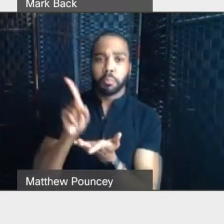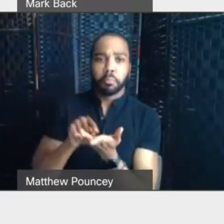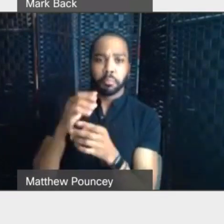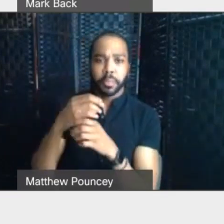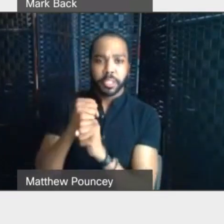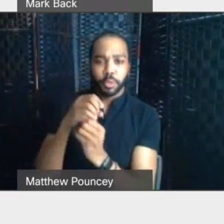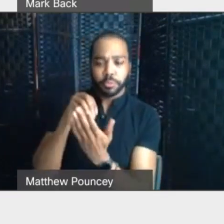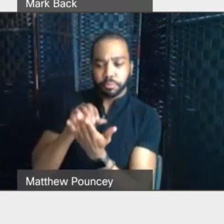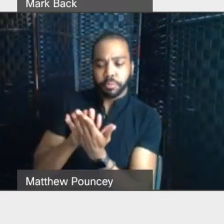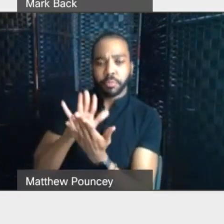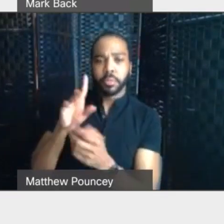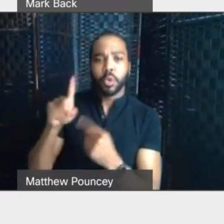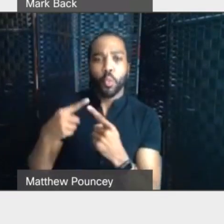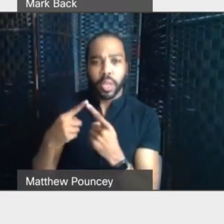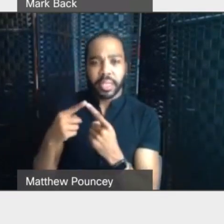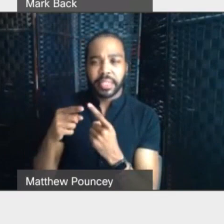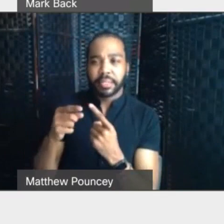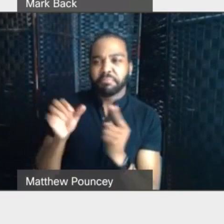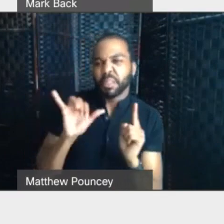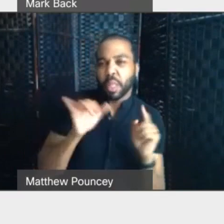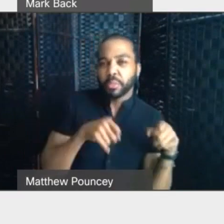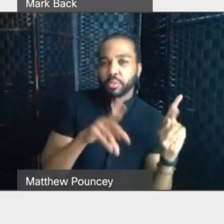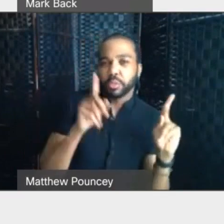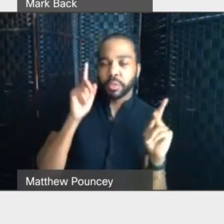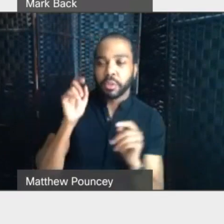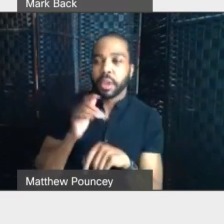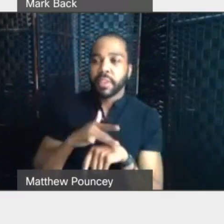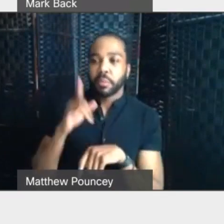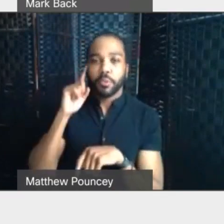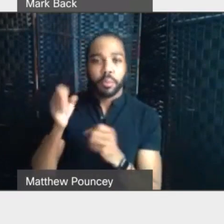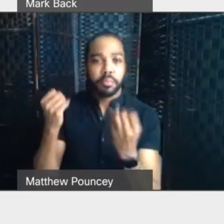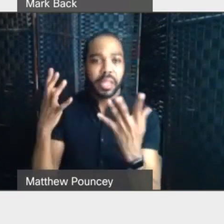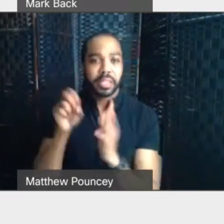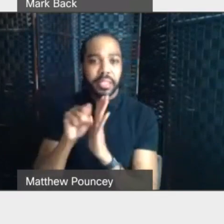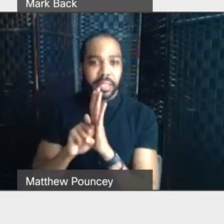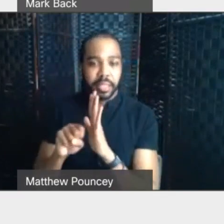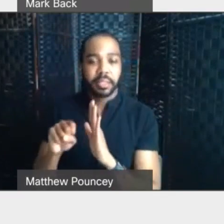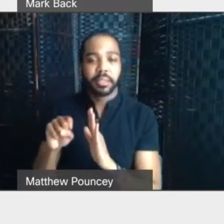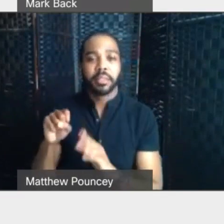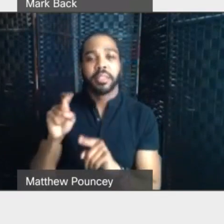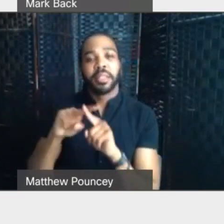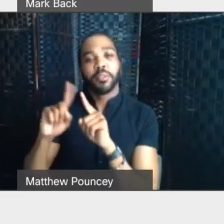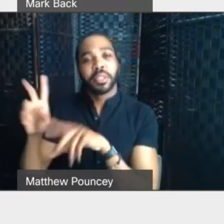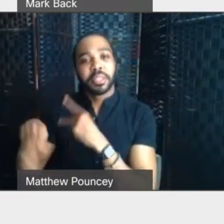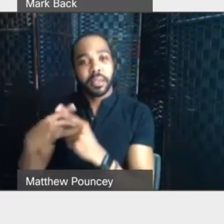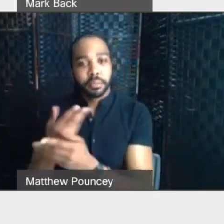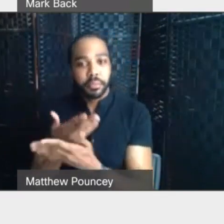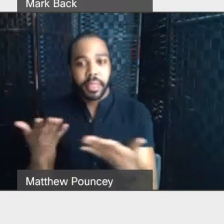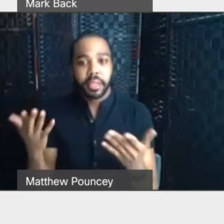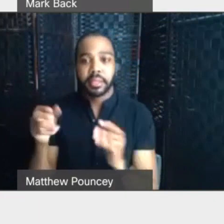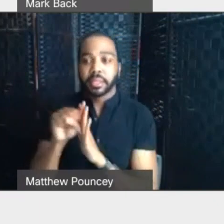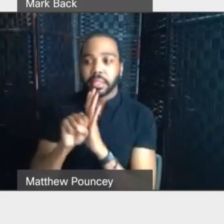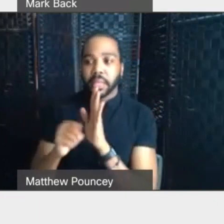similar opportunity was available for a number of states, the different kinds of things that states